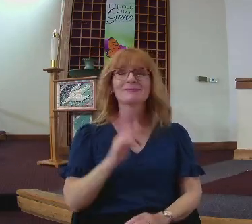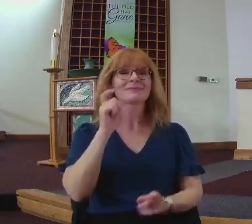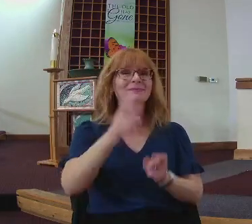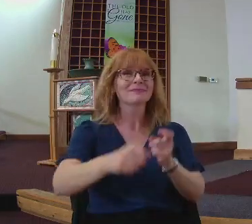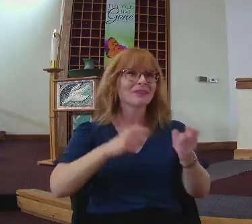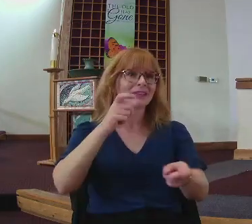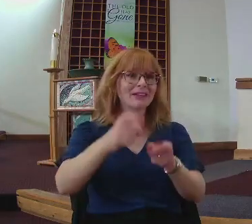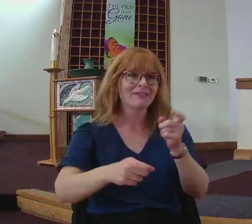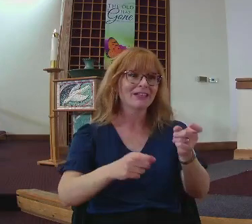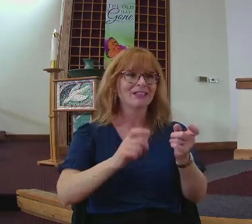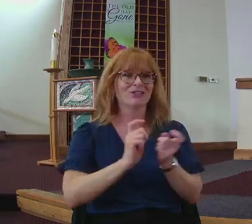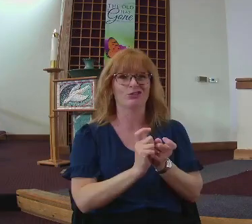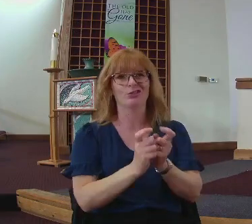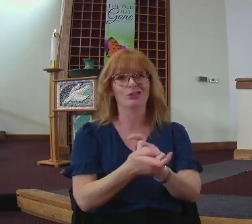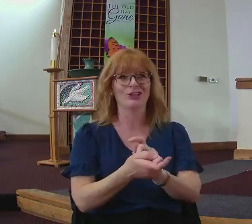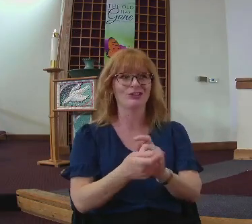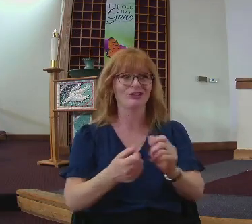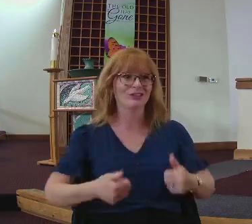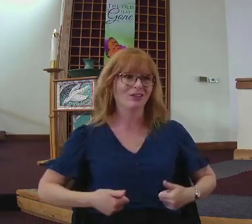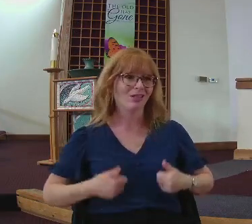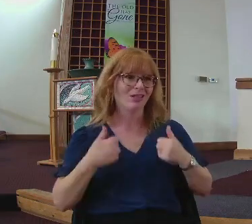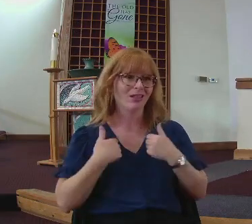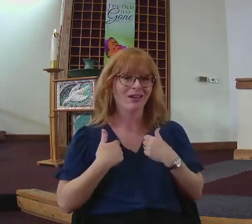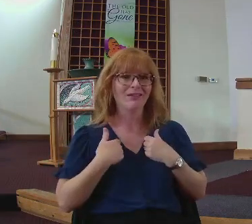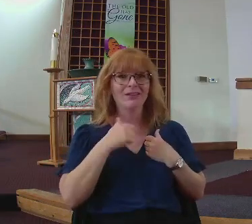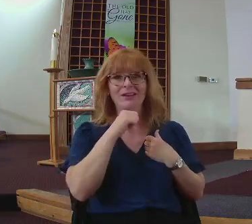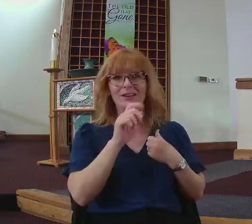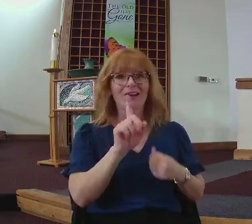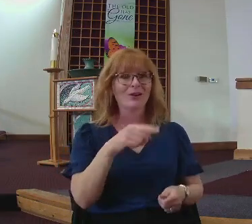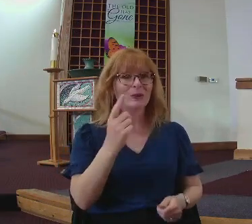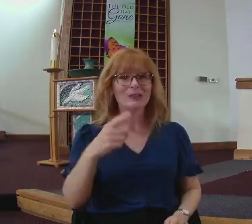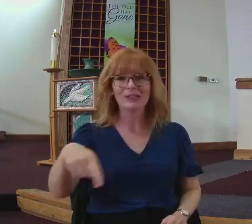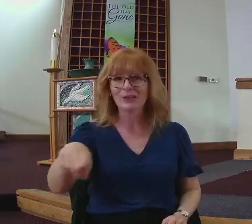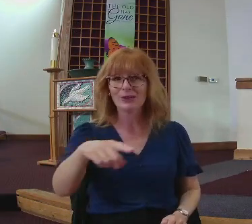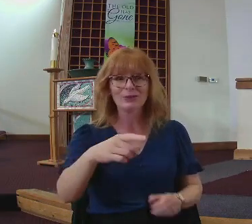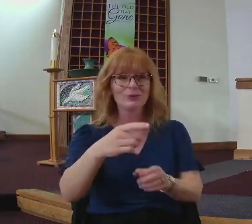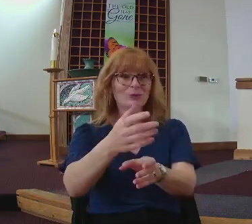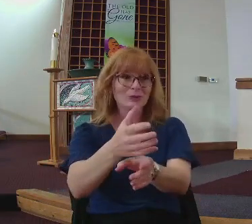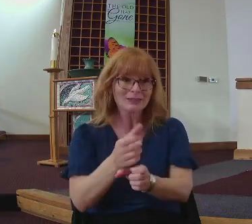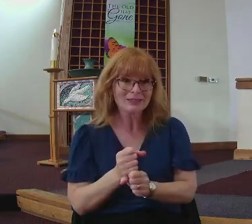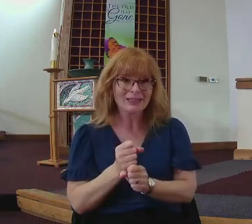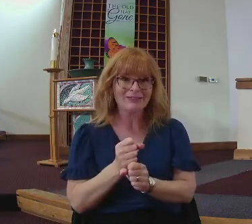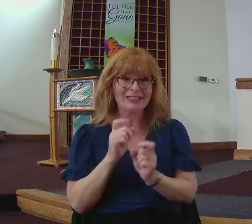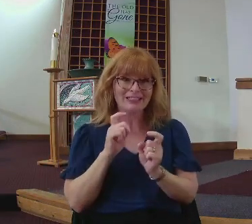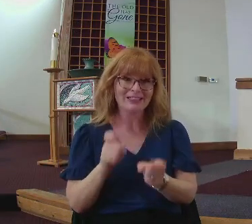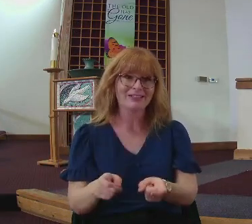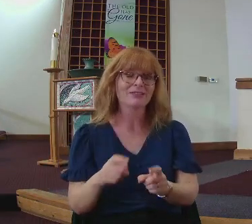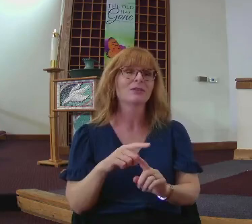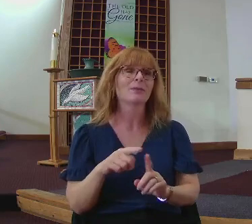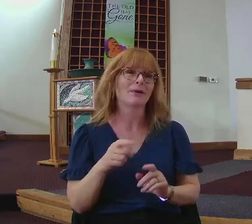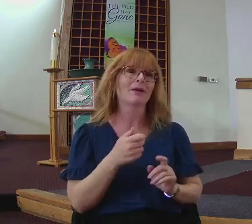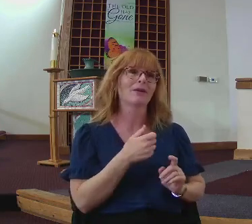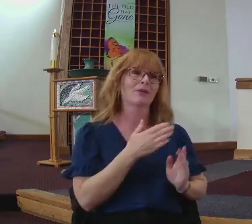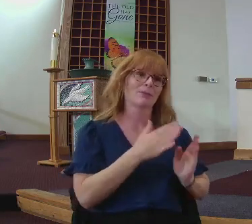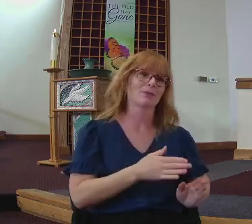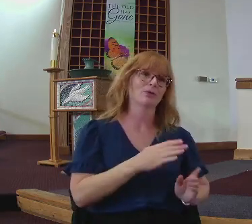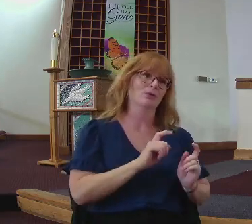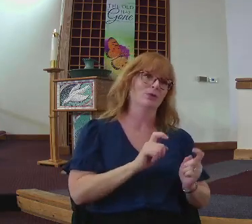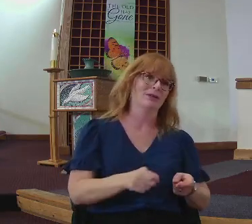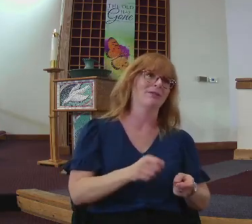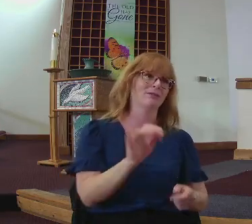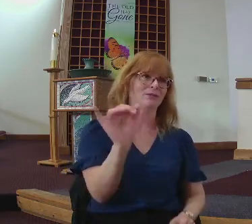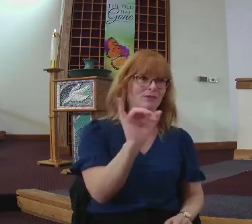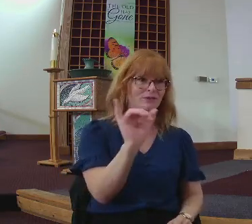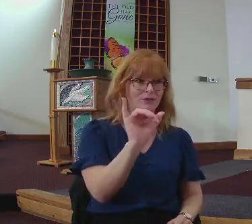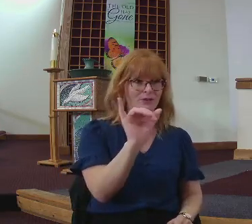Generosity changes lives, not just those who receive, but also those who give. And so we